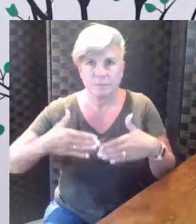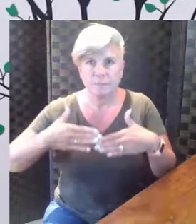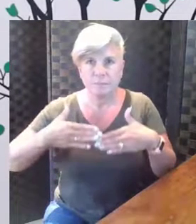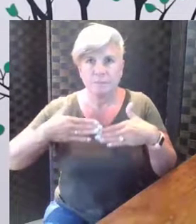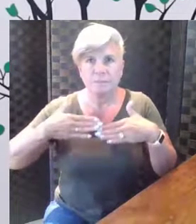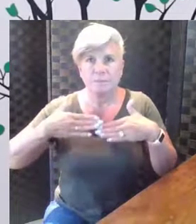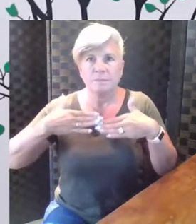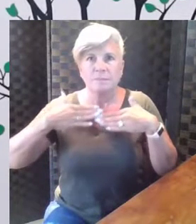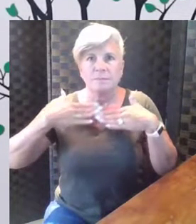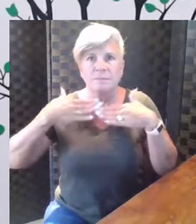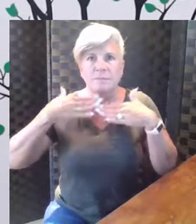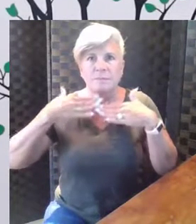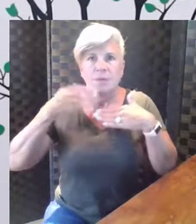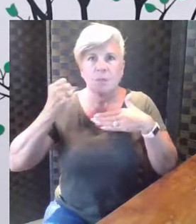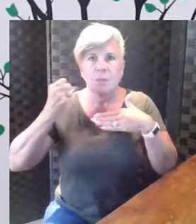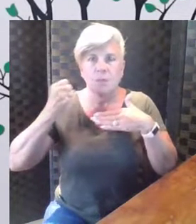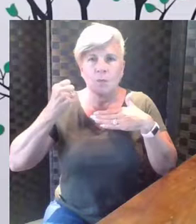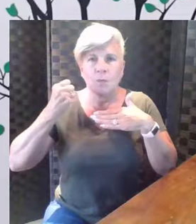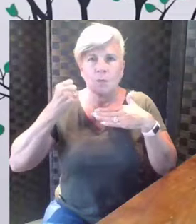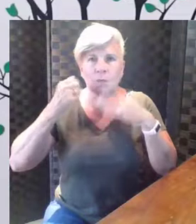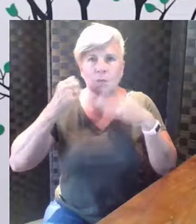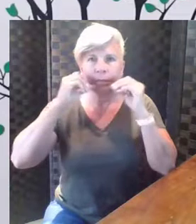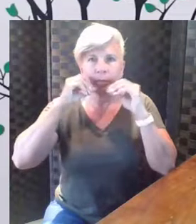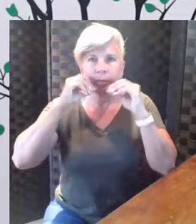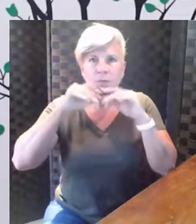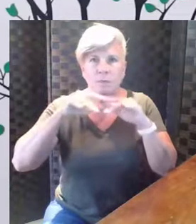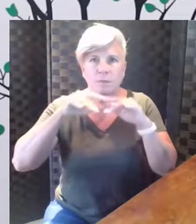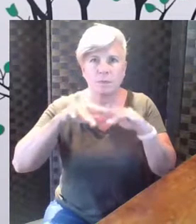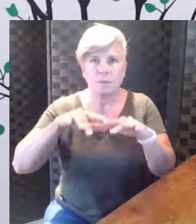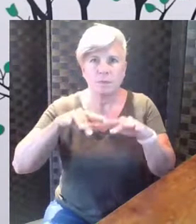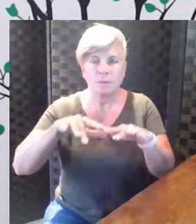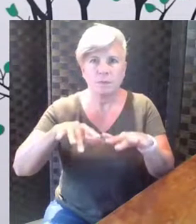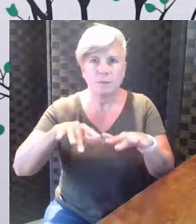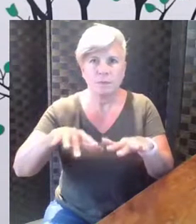up. Hold it for a second. Breathe out.